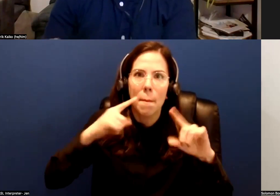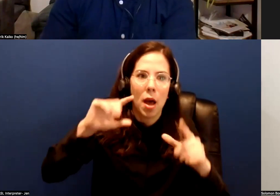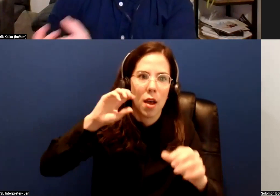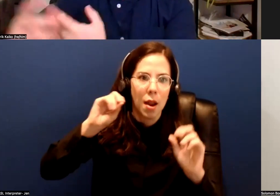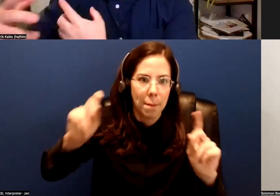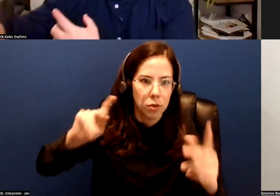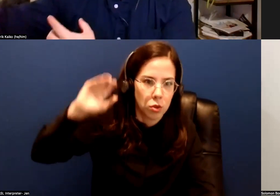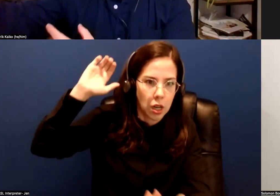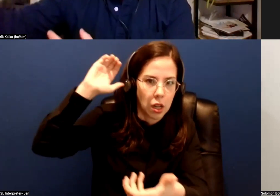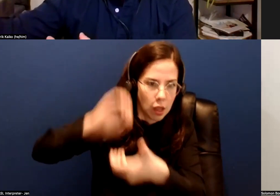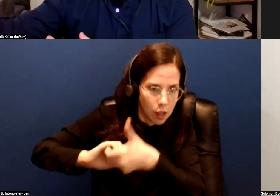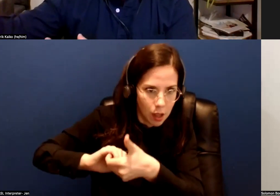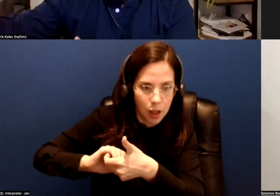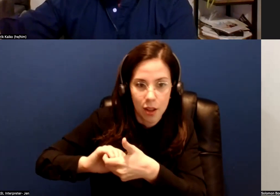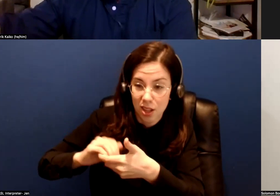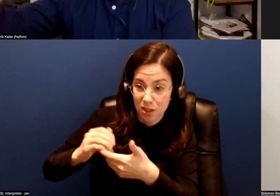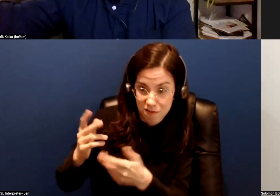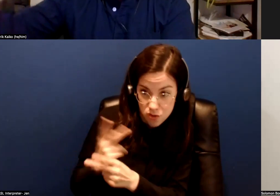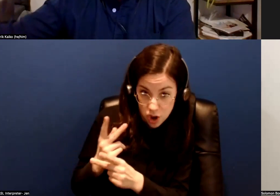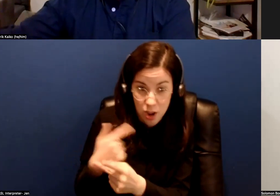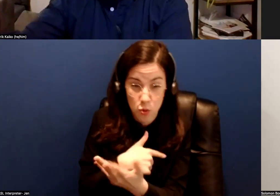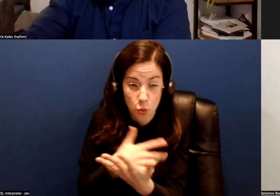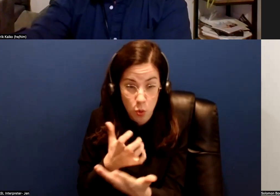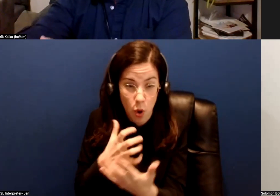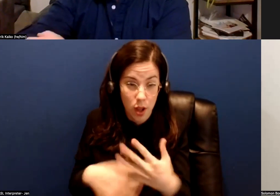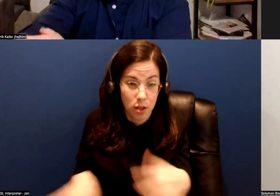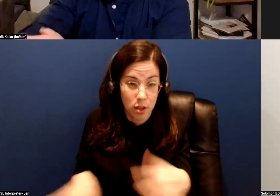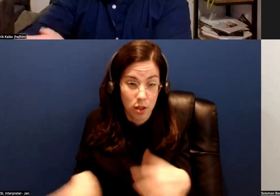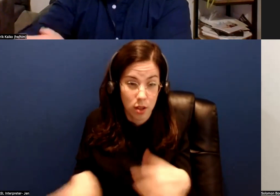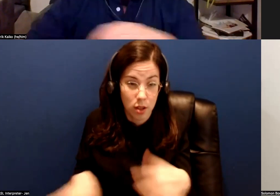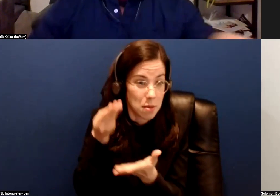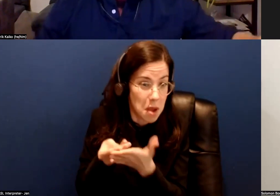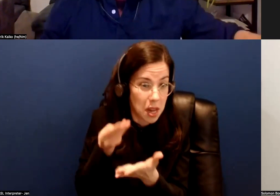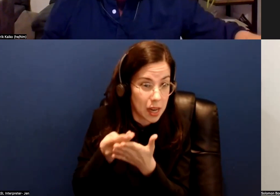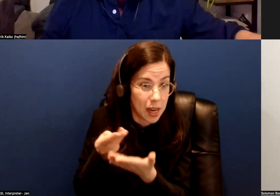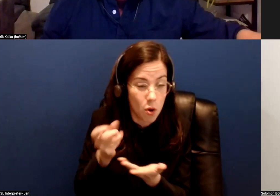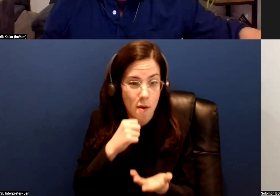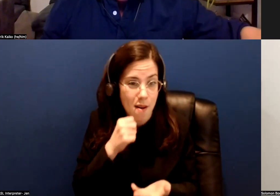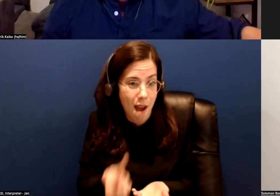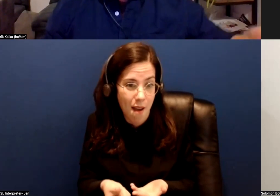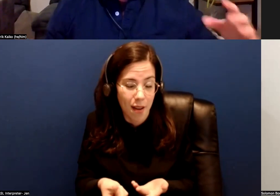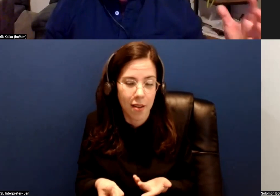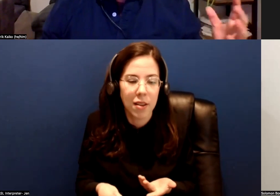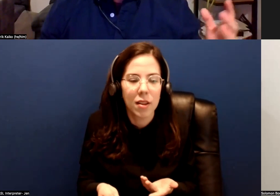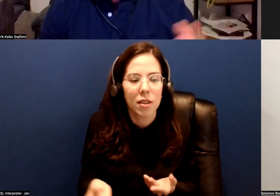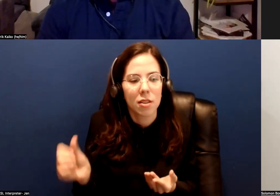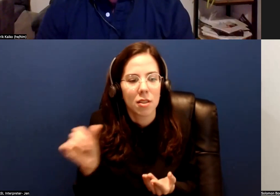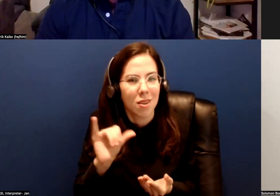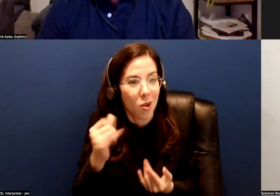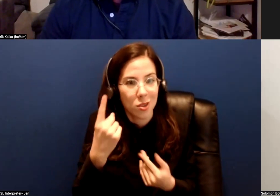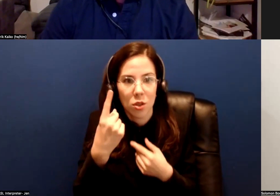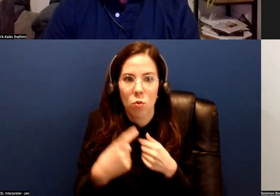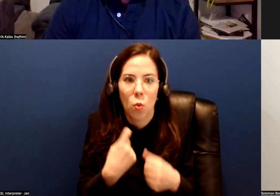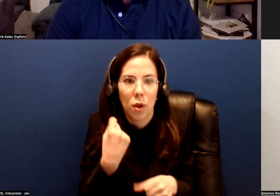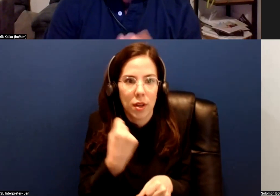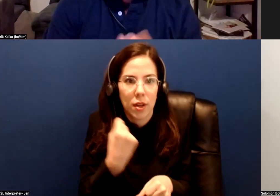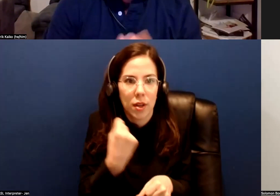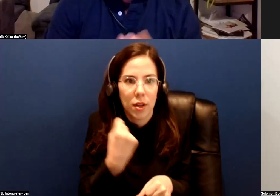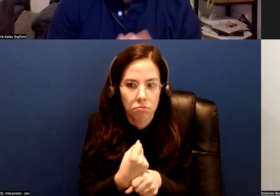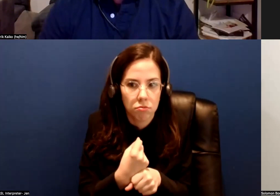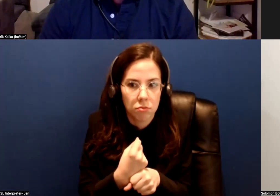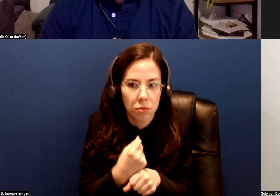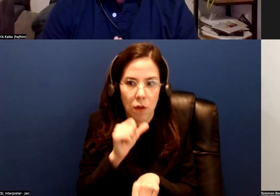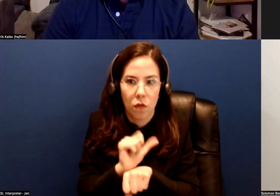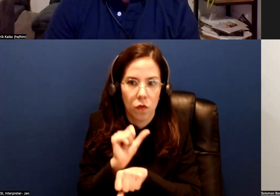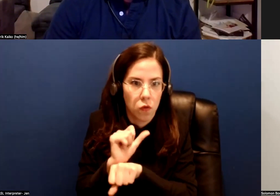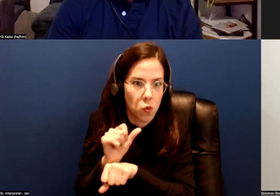say, is this something that we want to budget into future seasons? And it also just gave us a year of